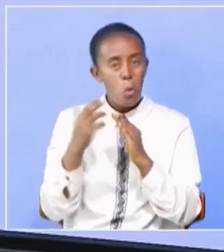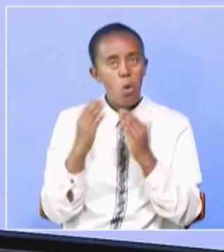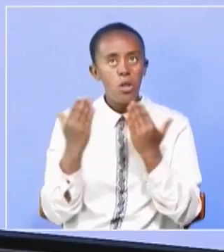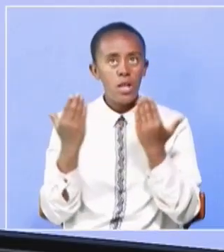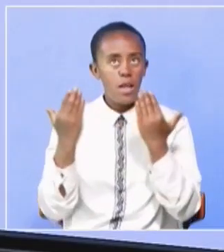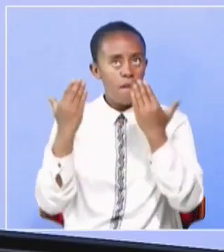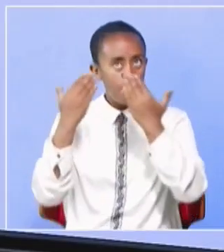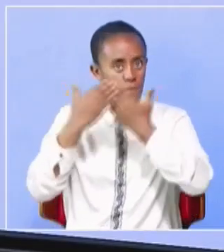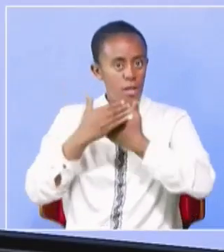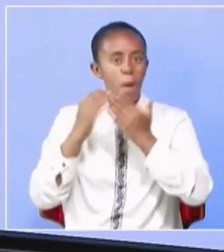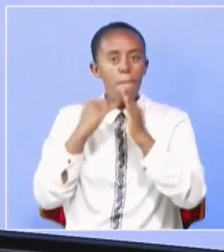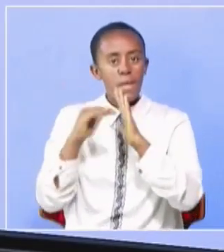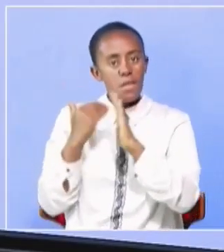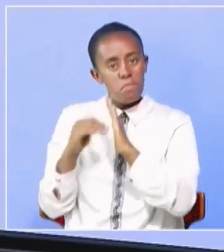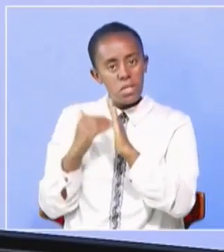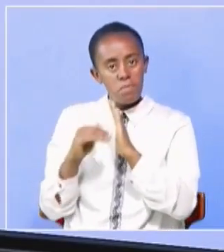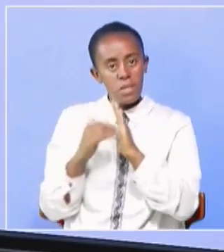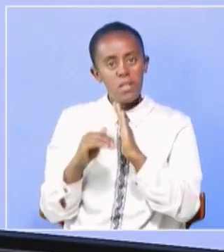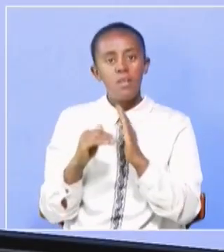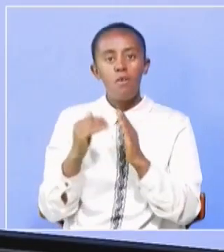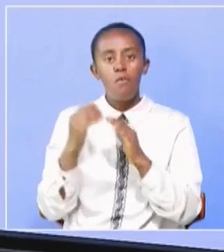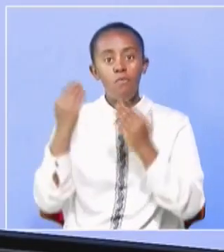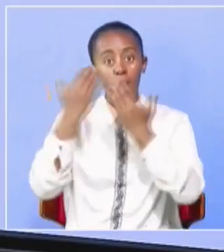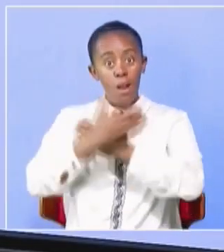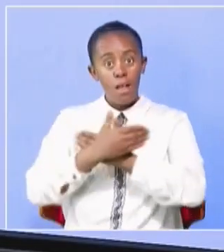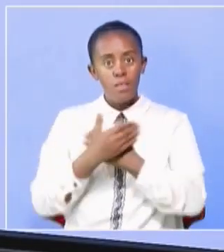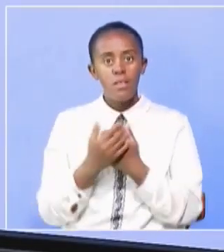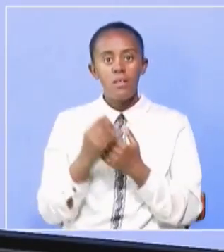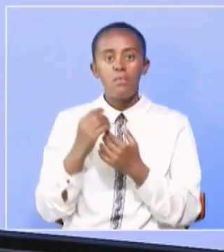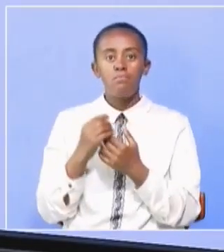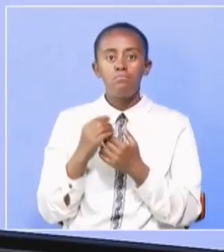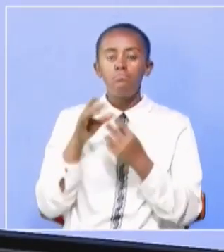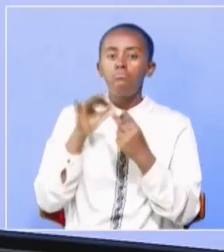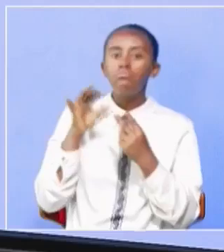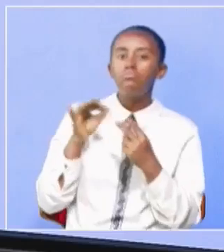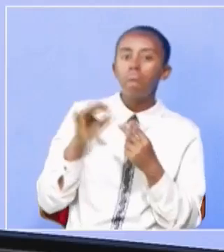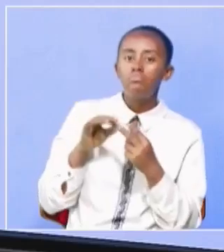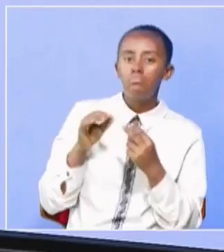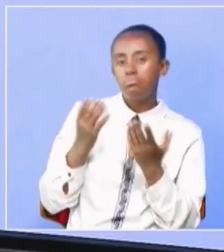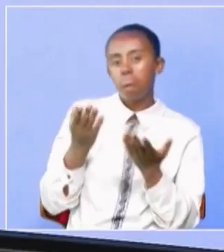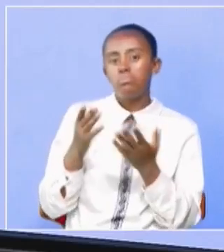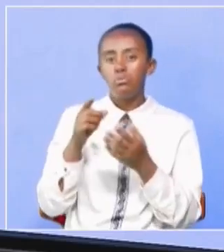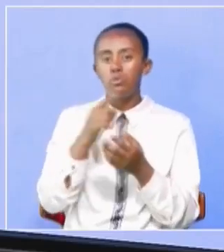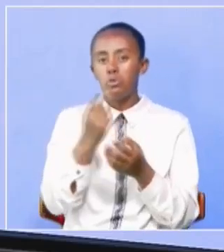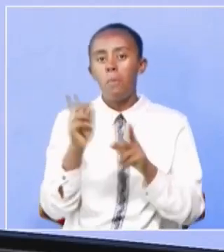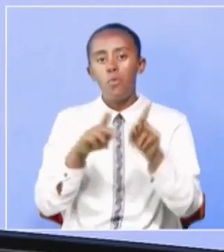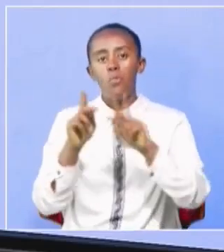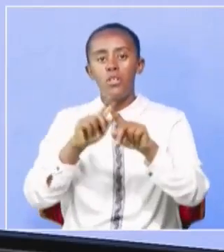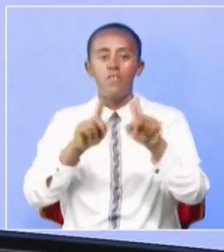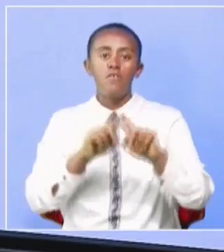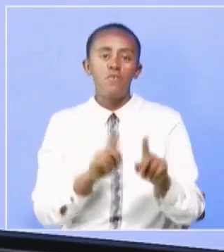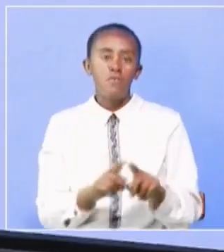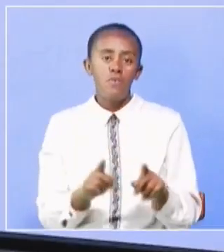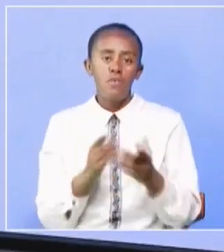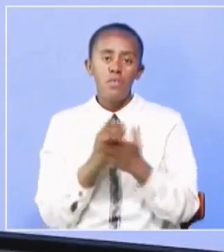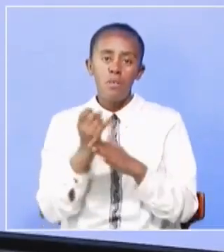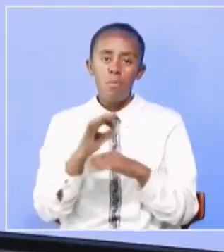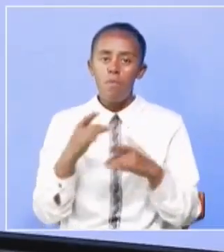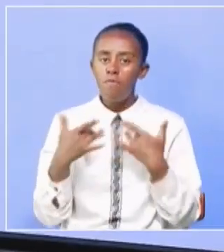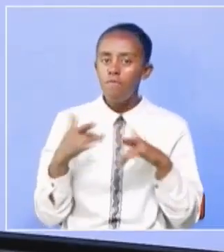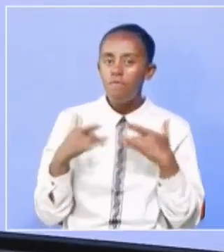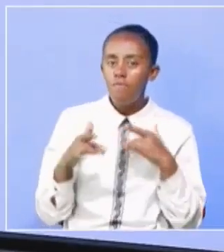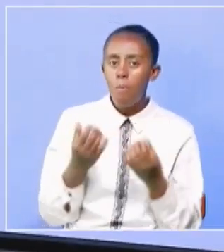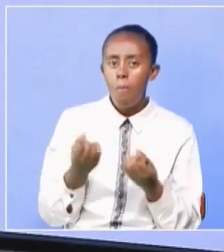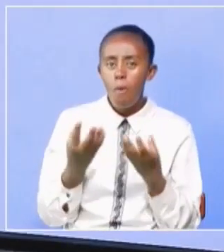evening at the middle of the night. So some people prefer this time of day. And some people feel like they